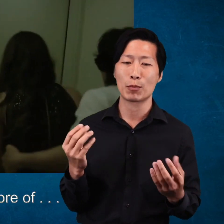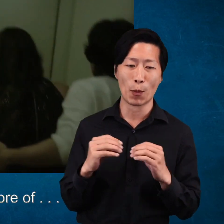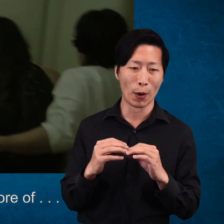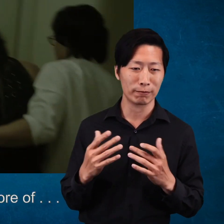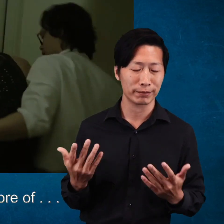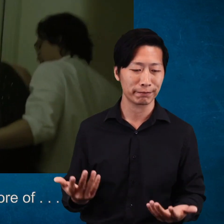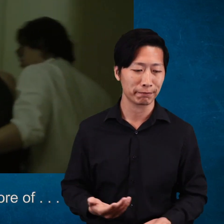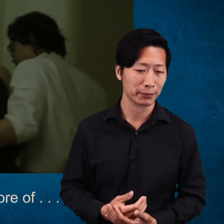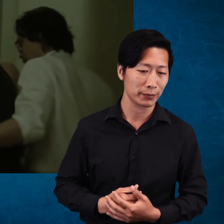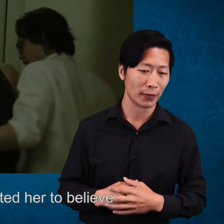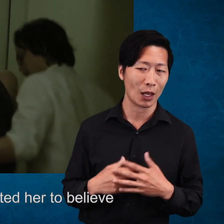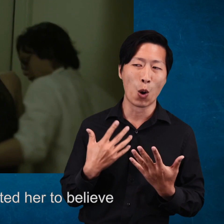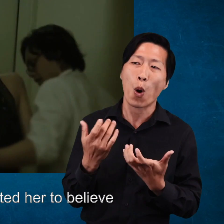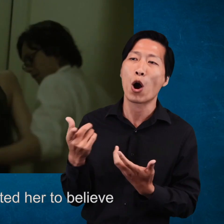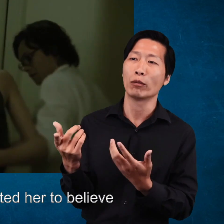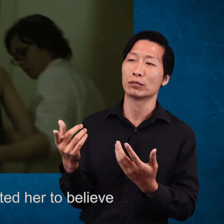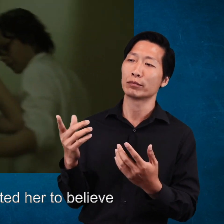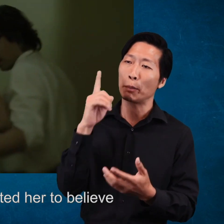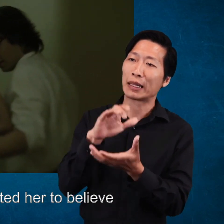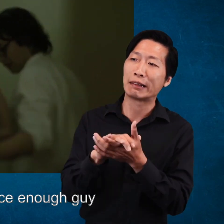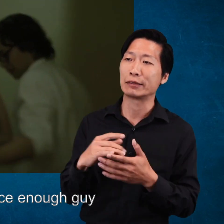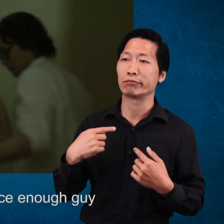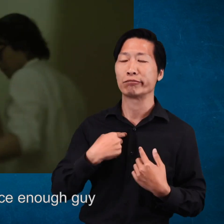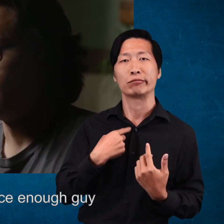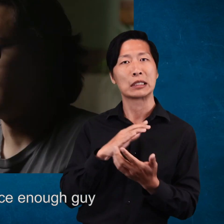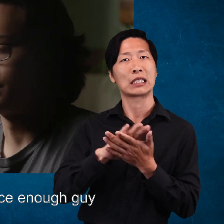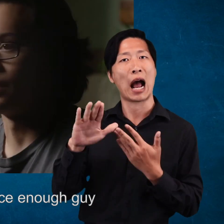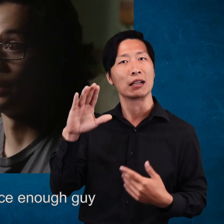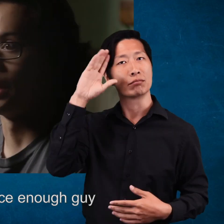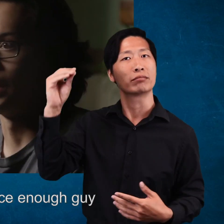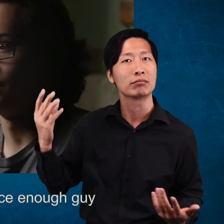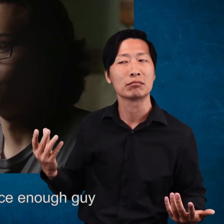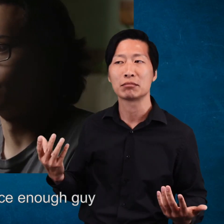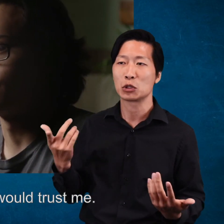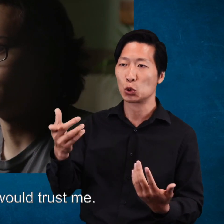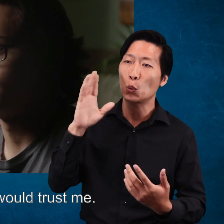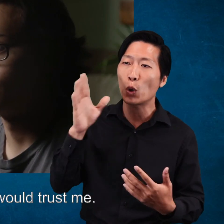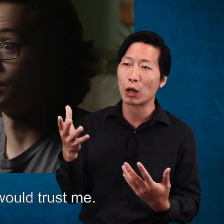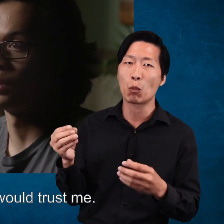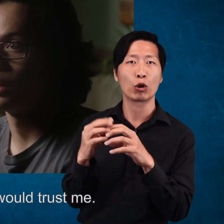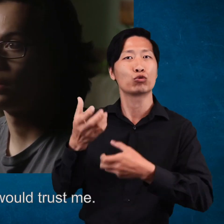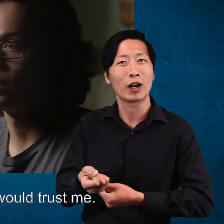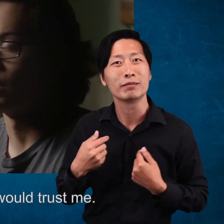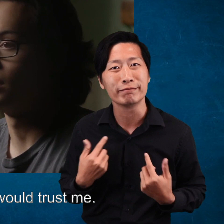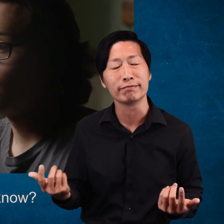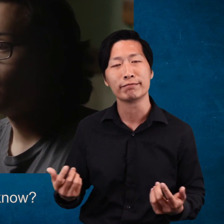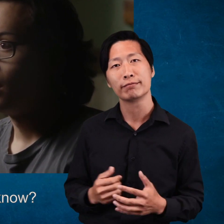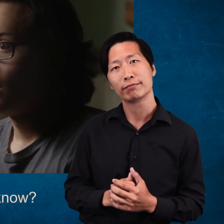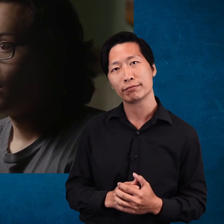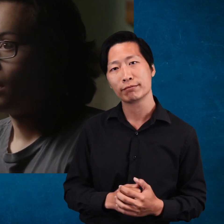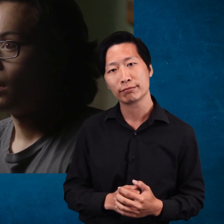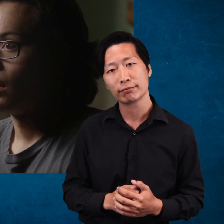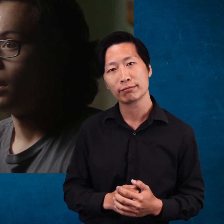It was more of, I wanted her to believe that I was a nice enough guy to where she would trust me,